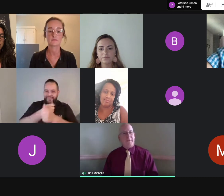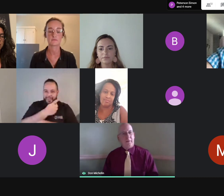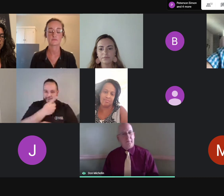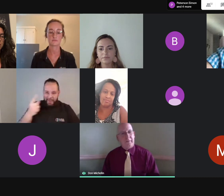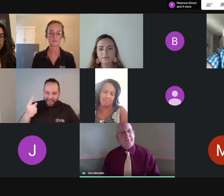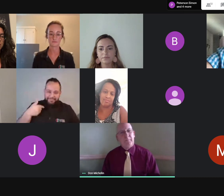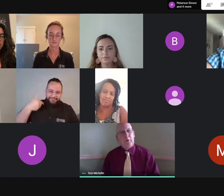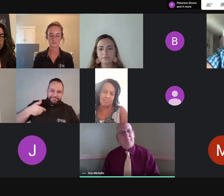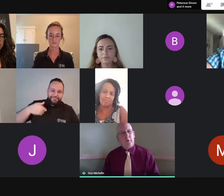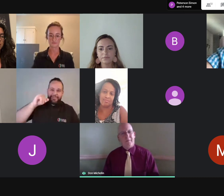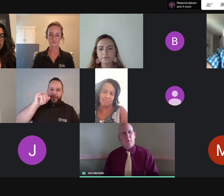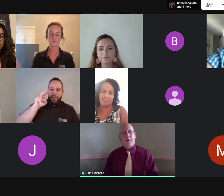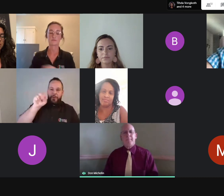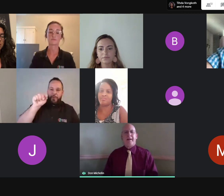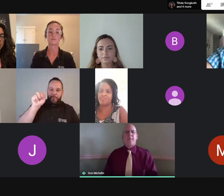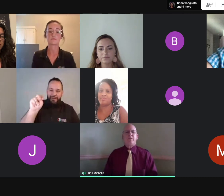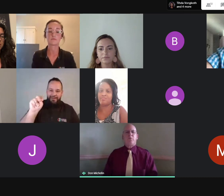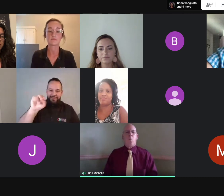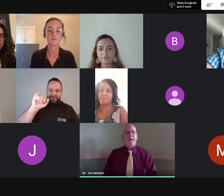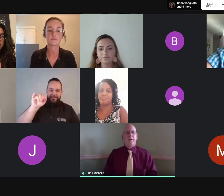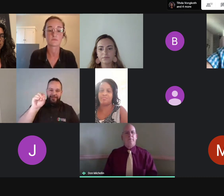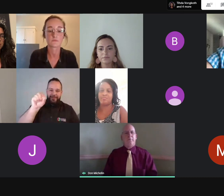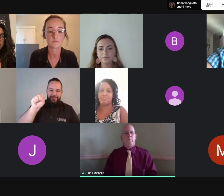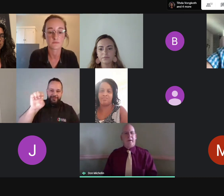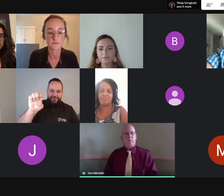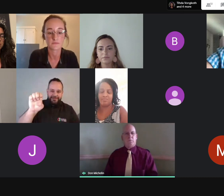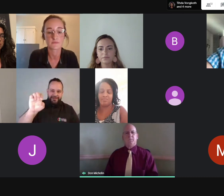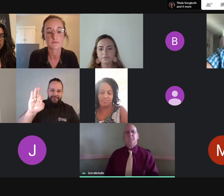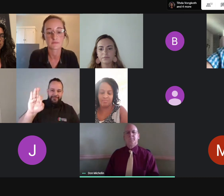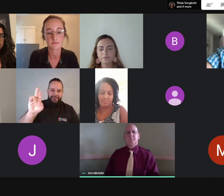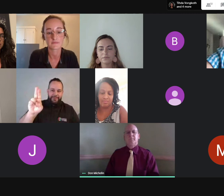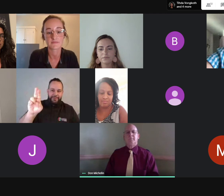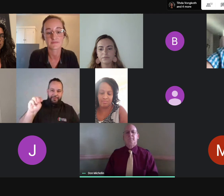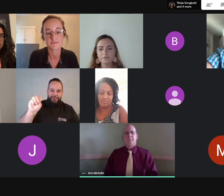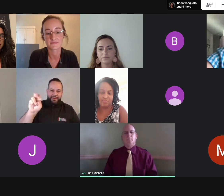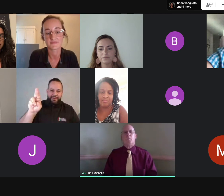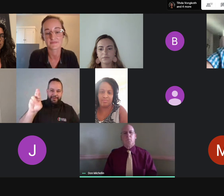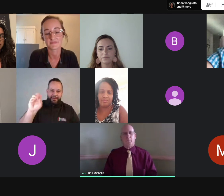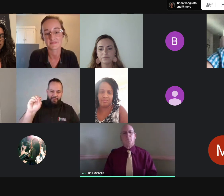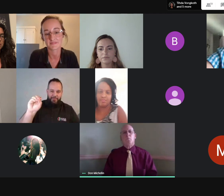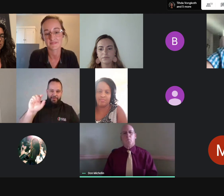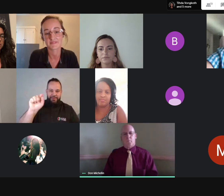just introduce myself. Good afternoon, everyone. My name is Juan Fumero